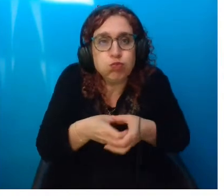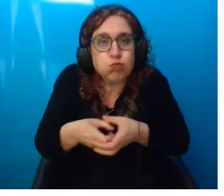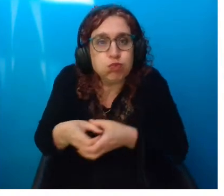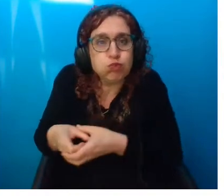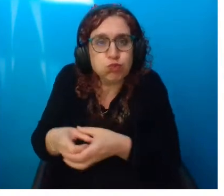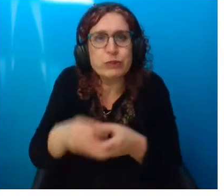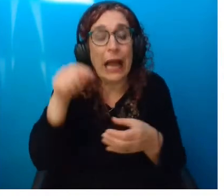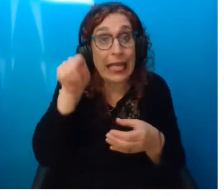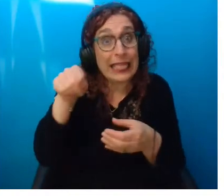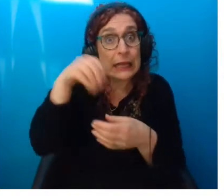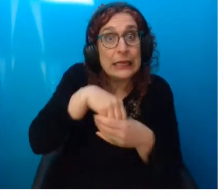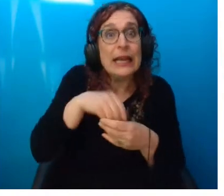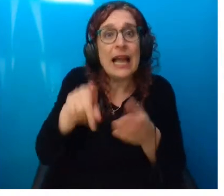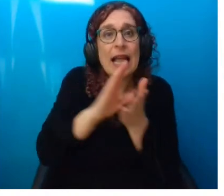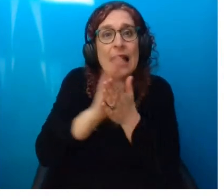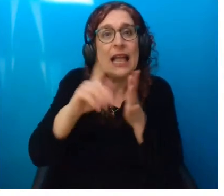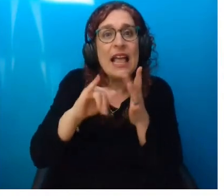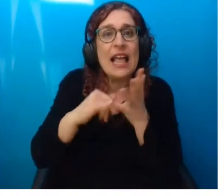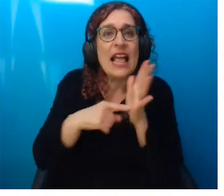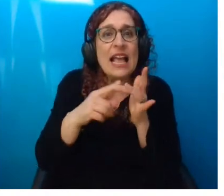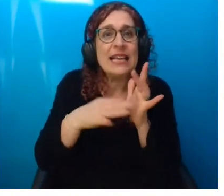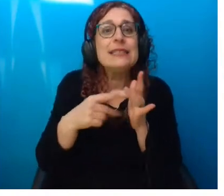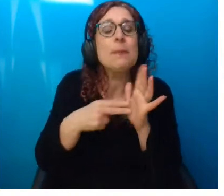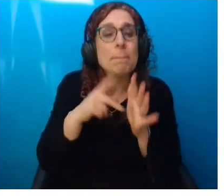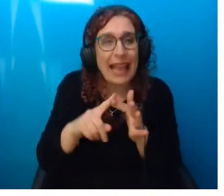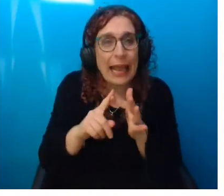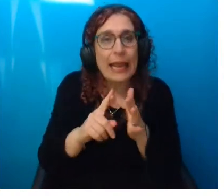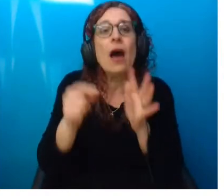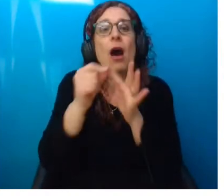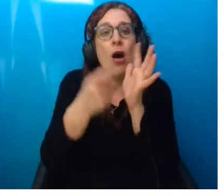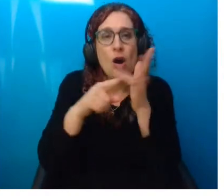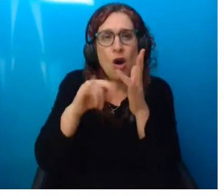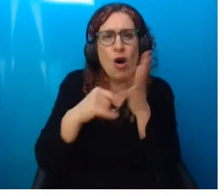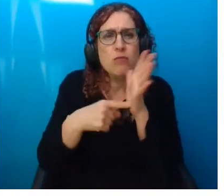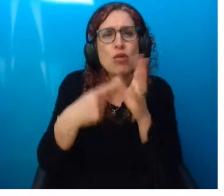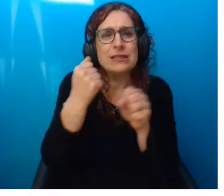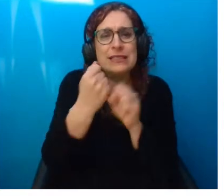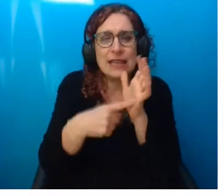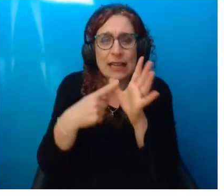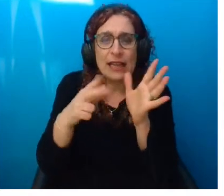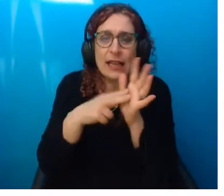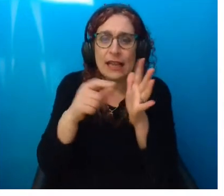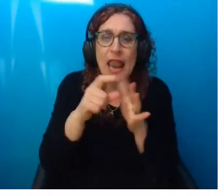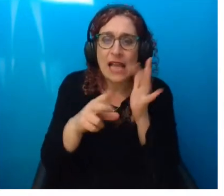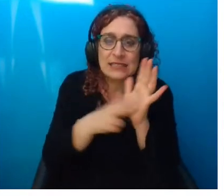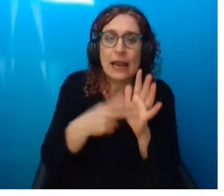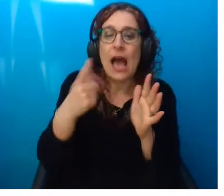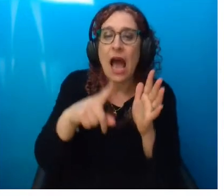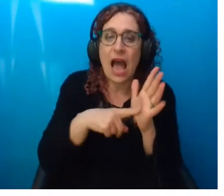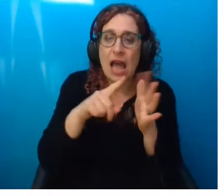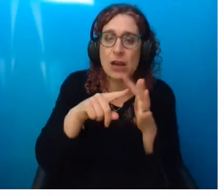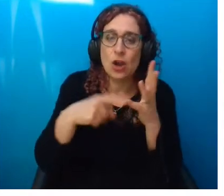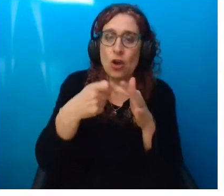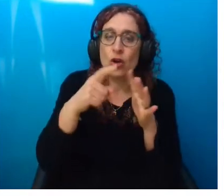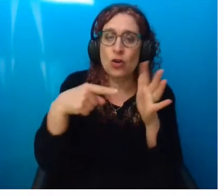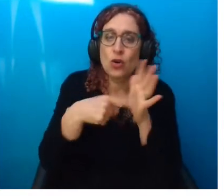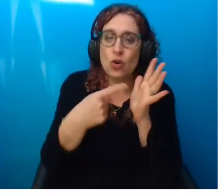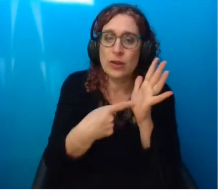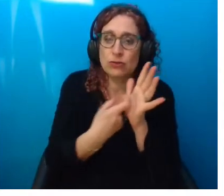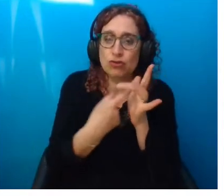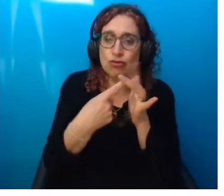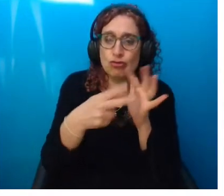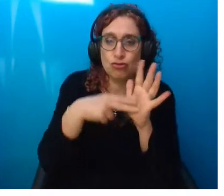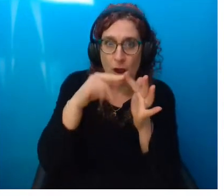histamine, leukotrienes, and prostaglandins. When the mast cell is activated by